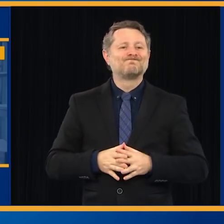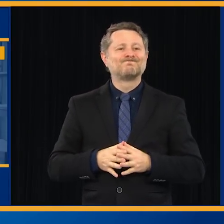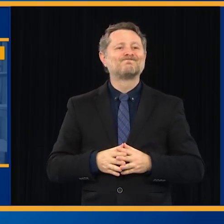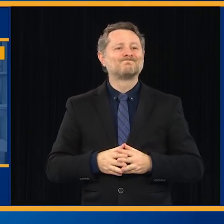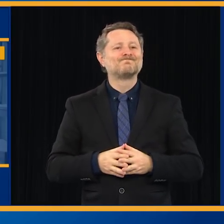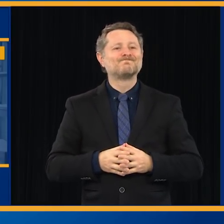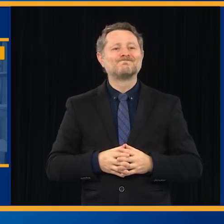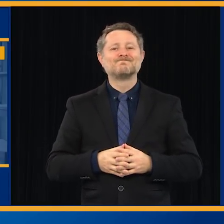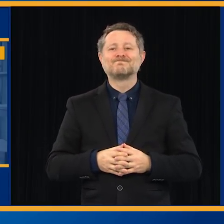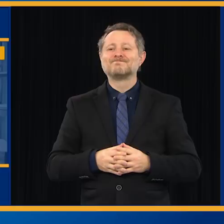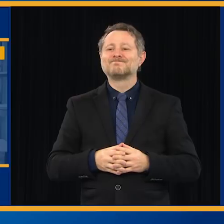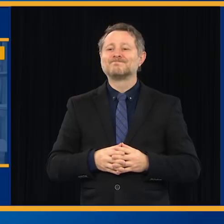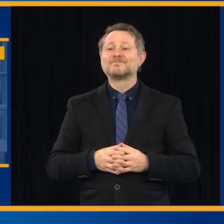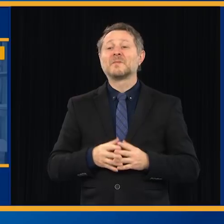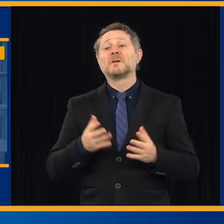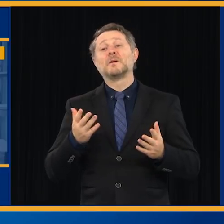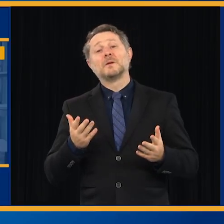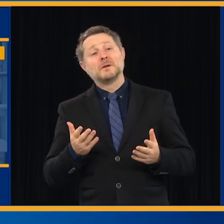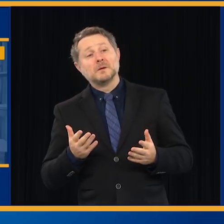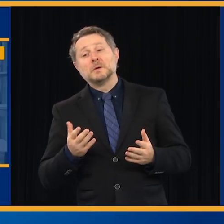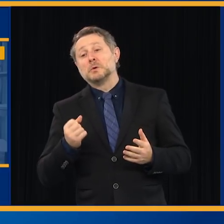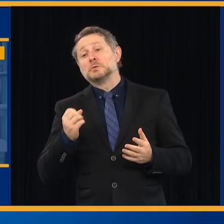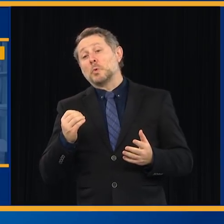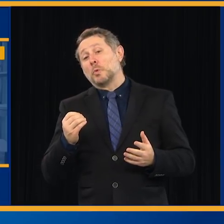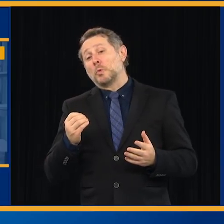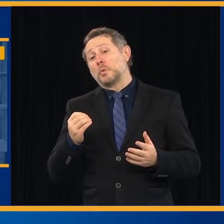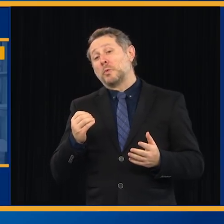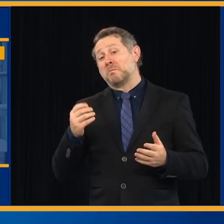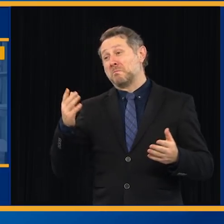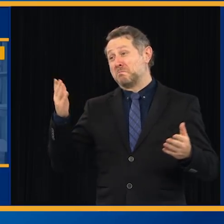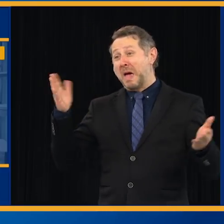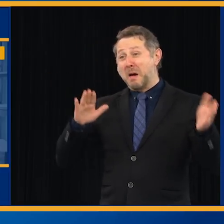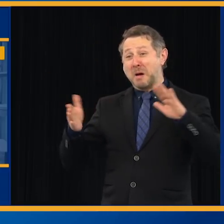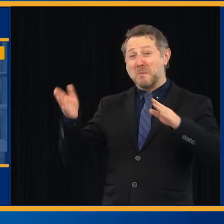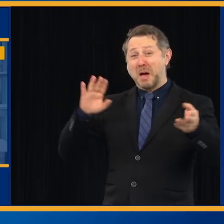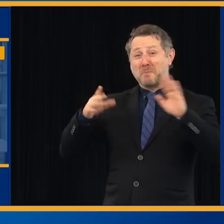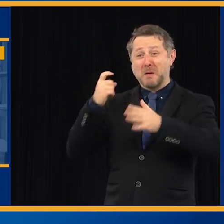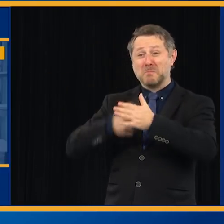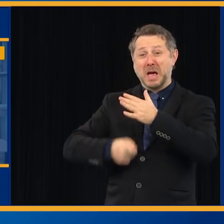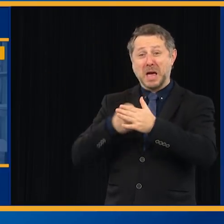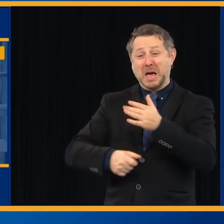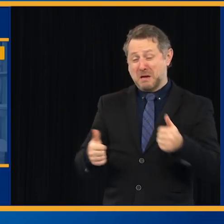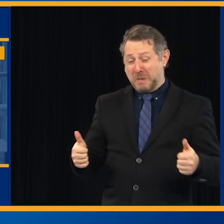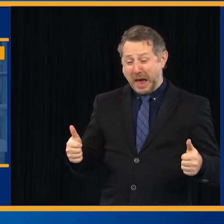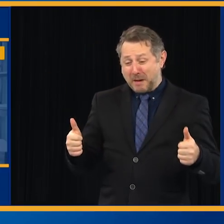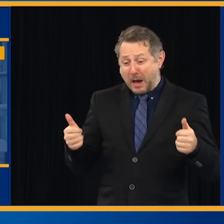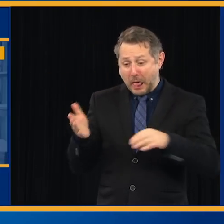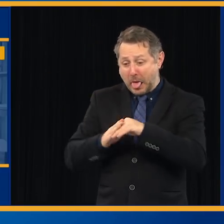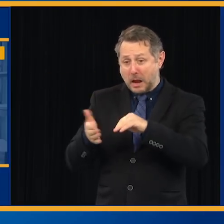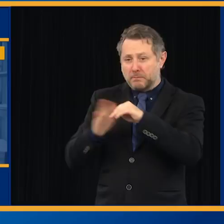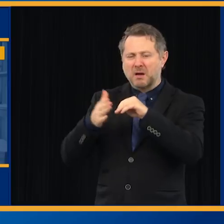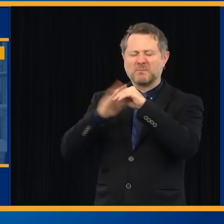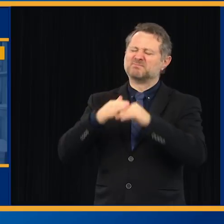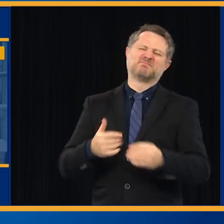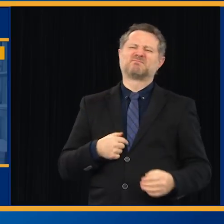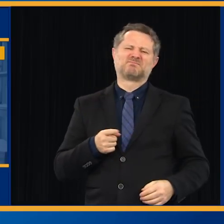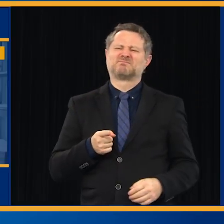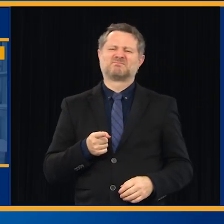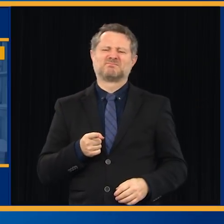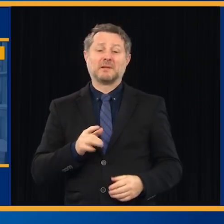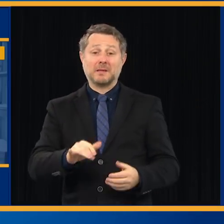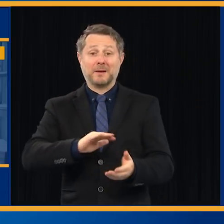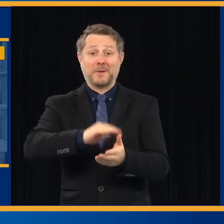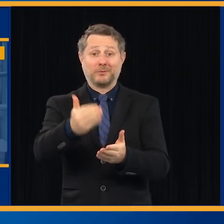Plus, we just drove up prices by our own competition. There was a limited supply. It